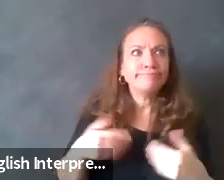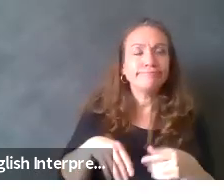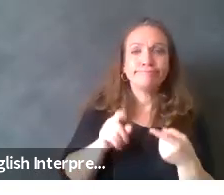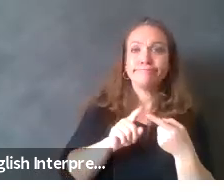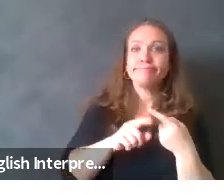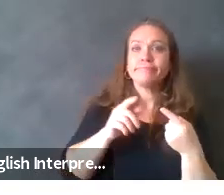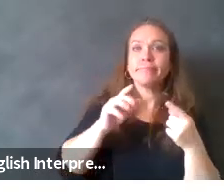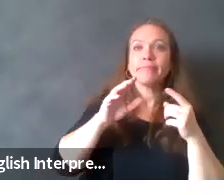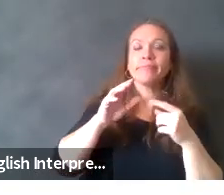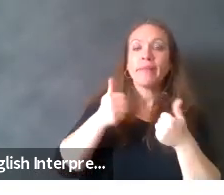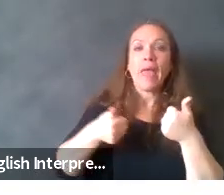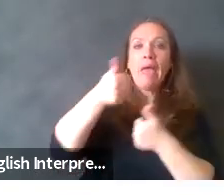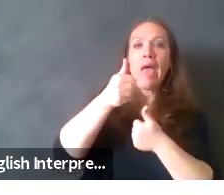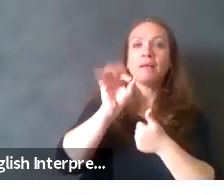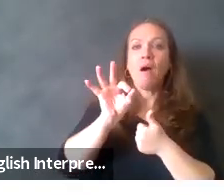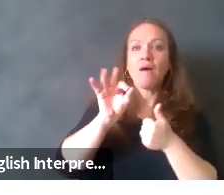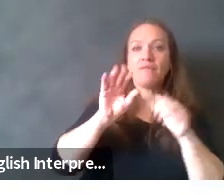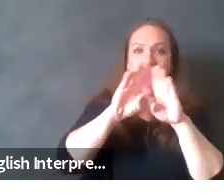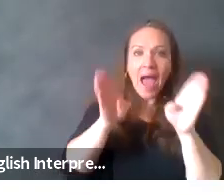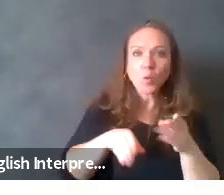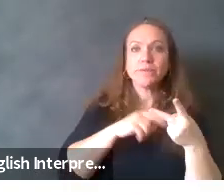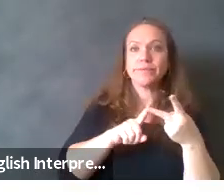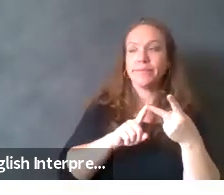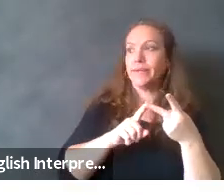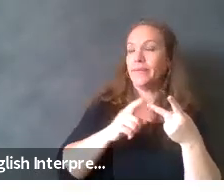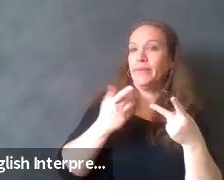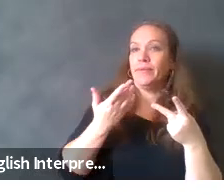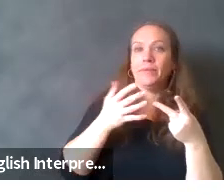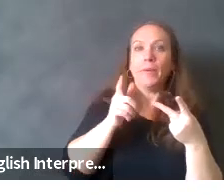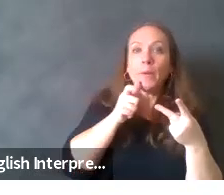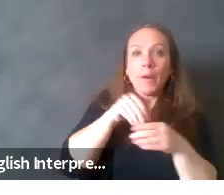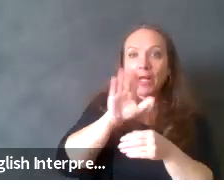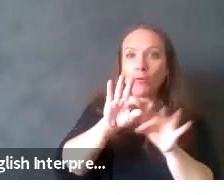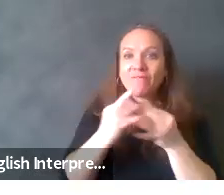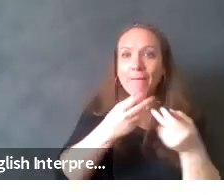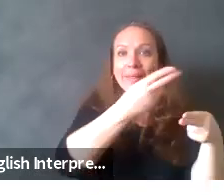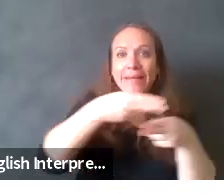household name, names of the people in your family, and